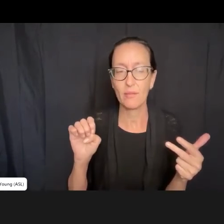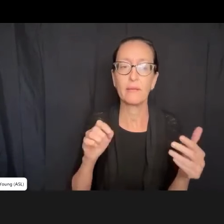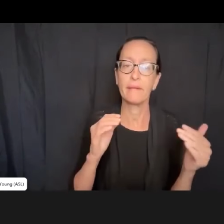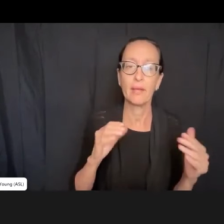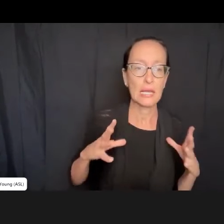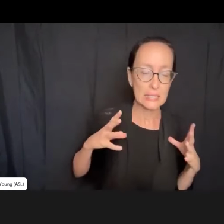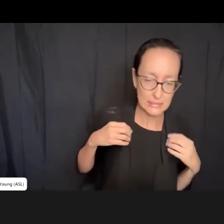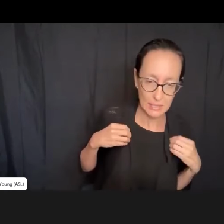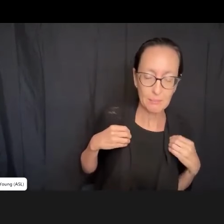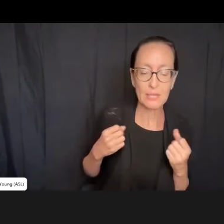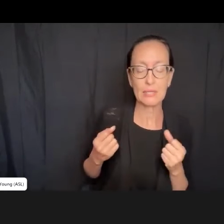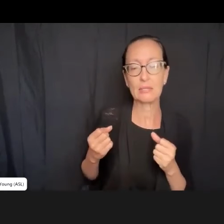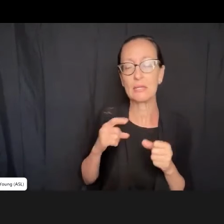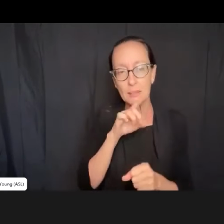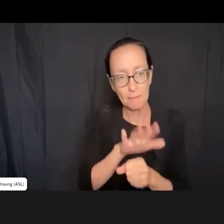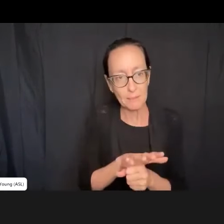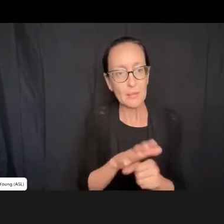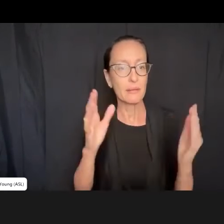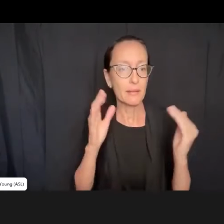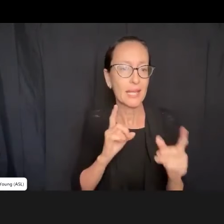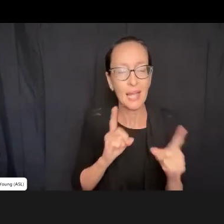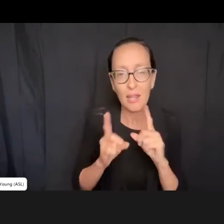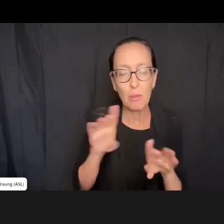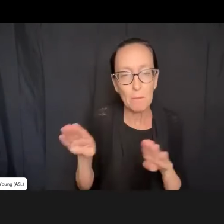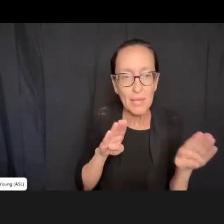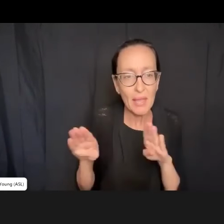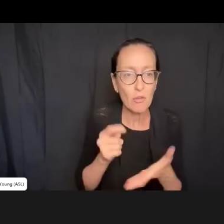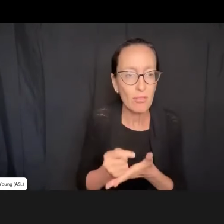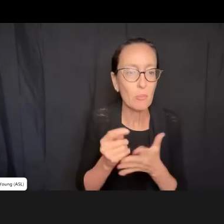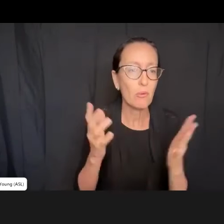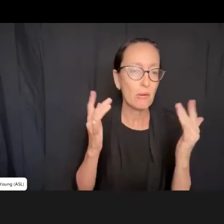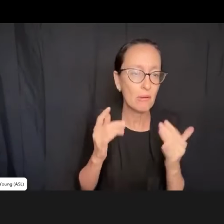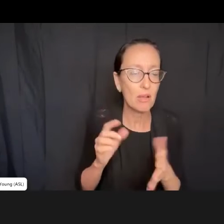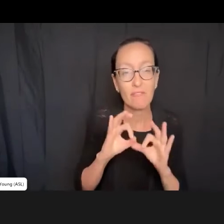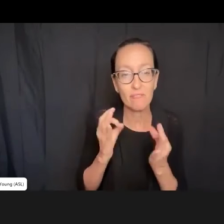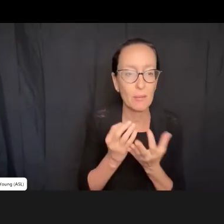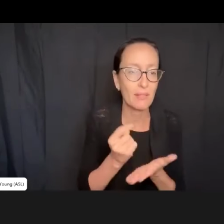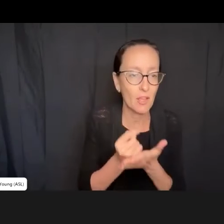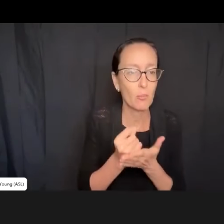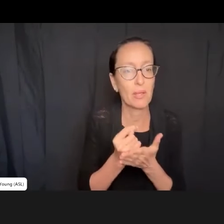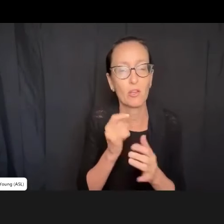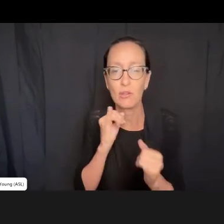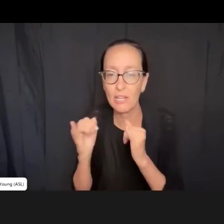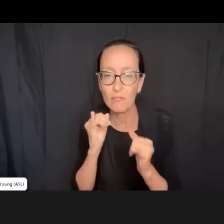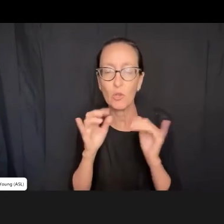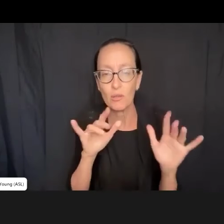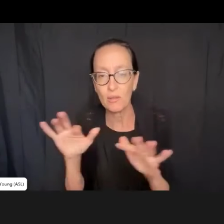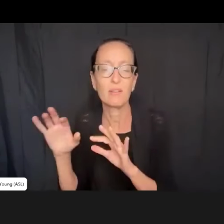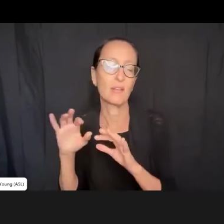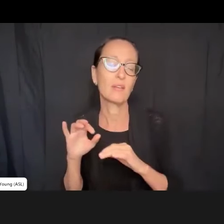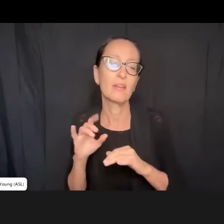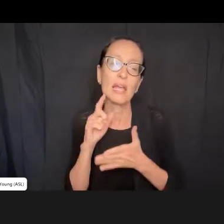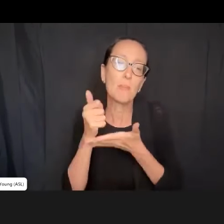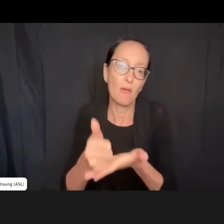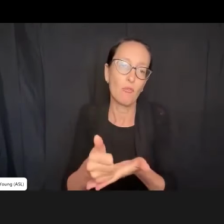therapy, dialectical behavioral therapy. There's other types of interventions such as motivational interviewing, family therapies that can be helpful.